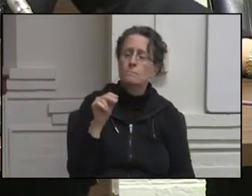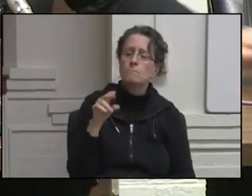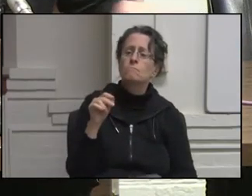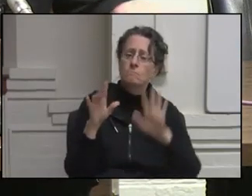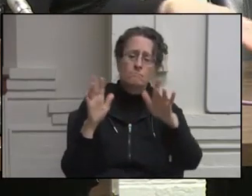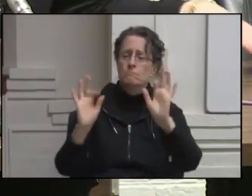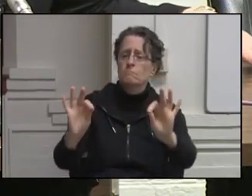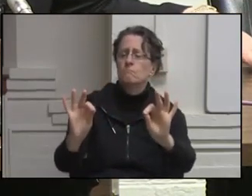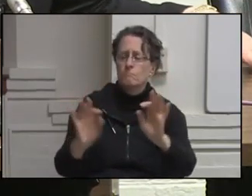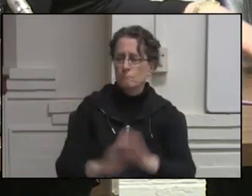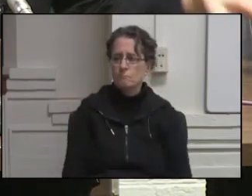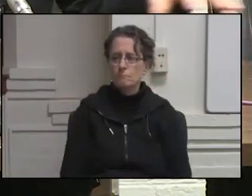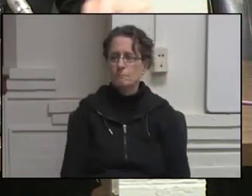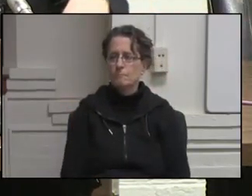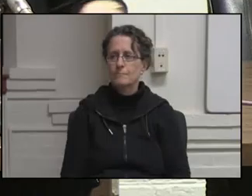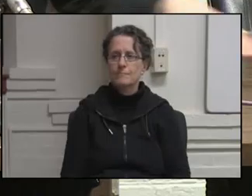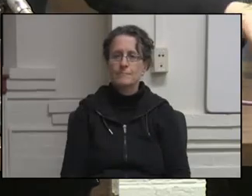definitely answered okay. It for me. So